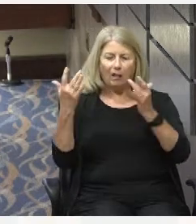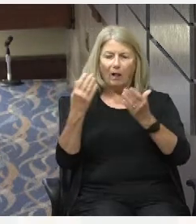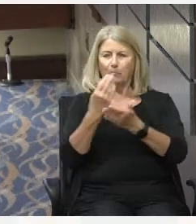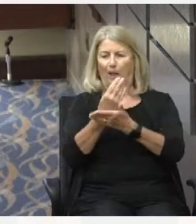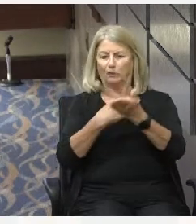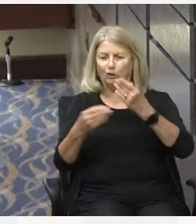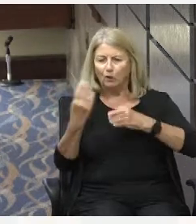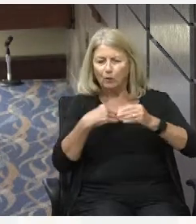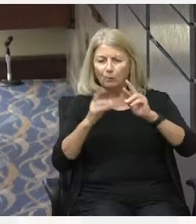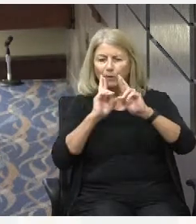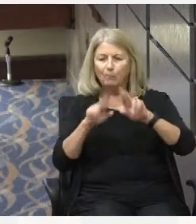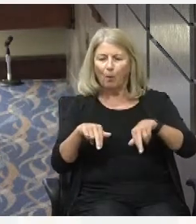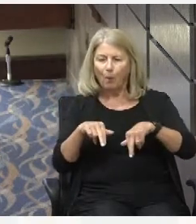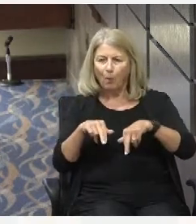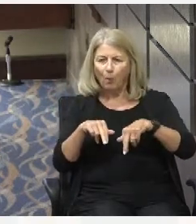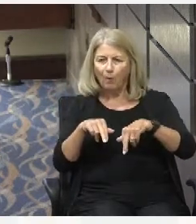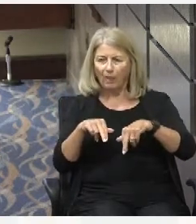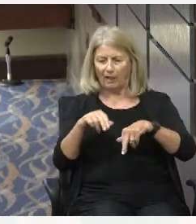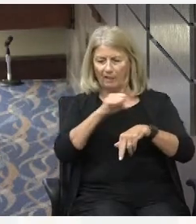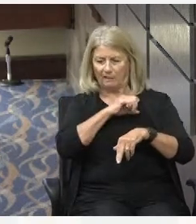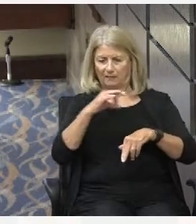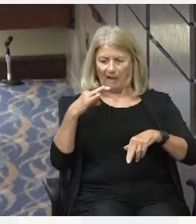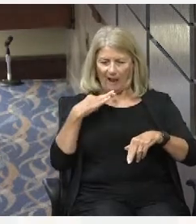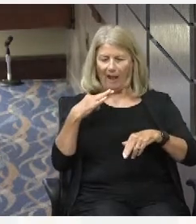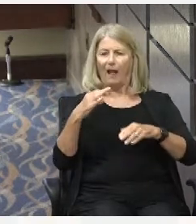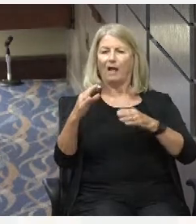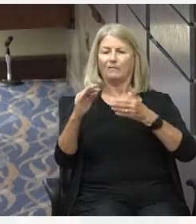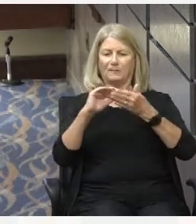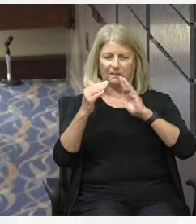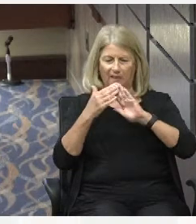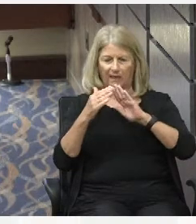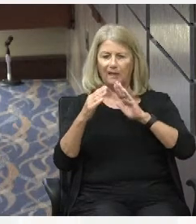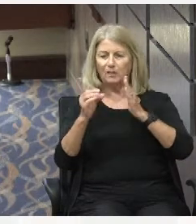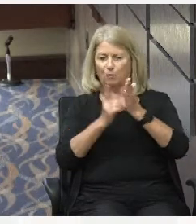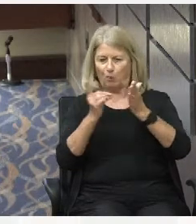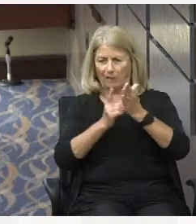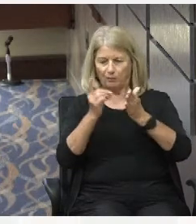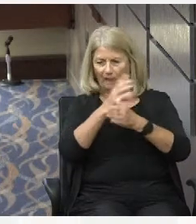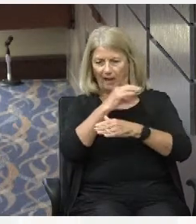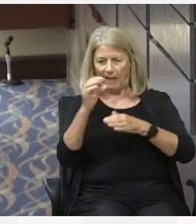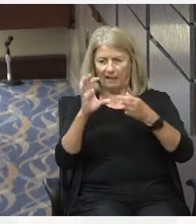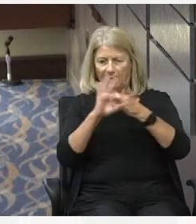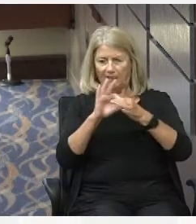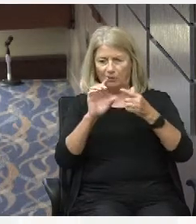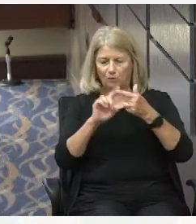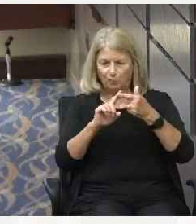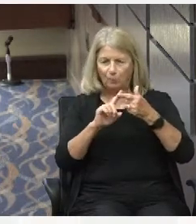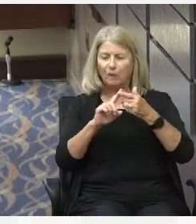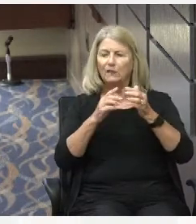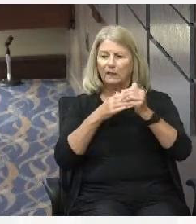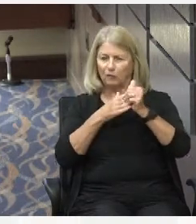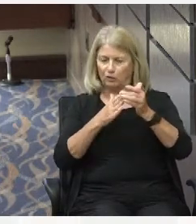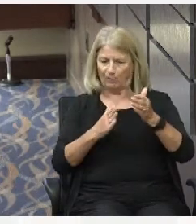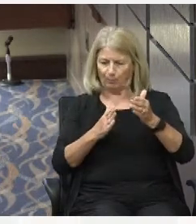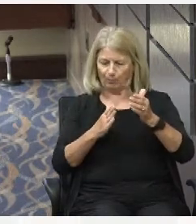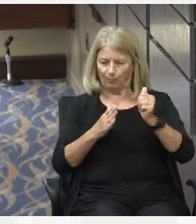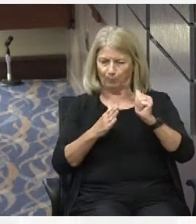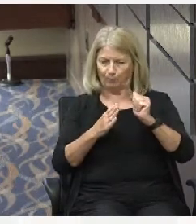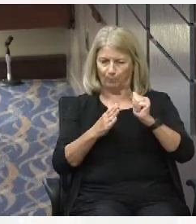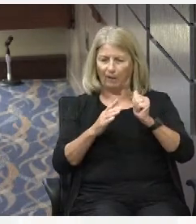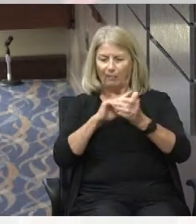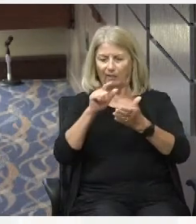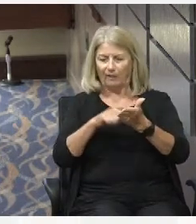reports, powerful staff searchable city directory, and also links to our city leadership are accessible via this